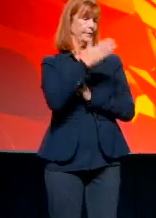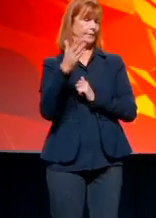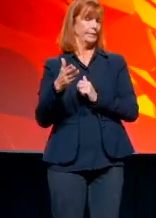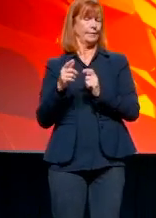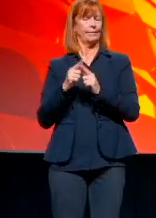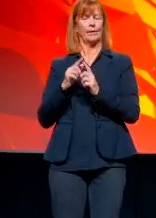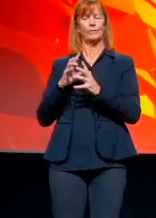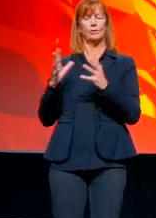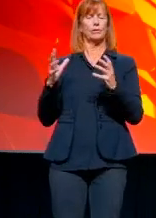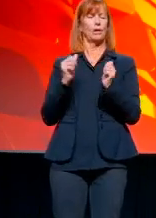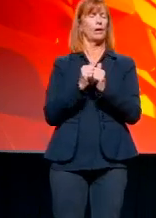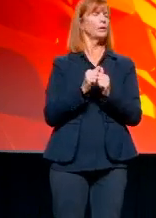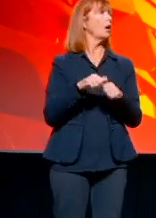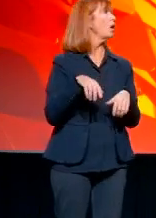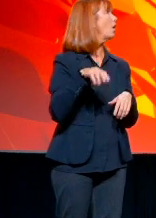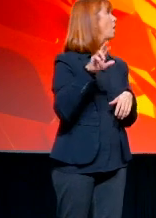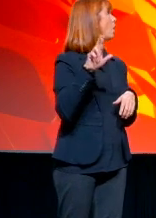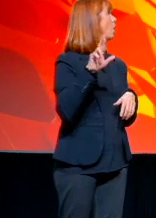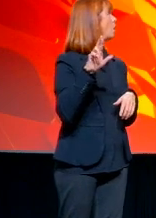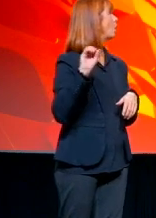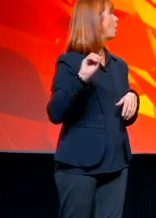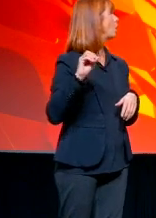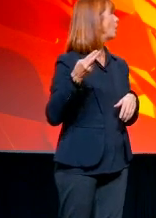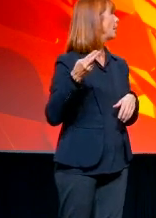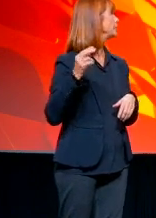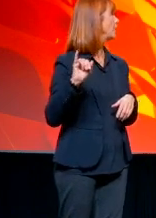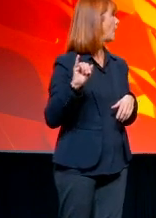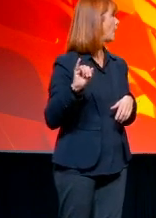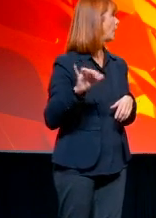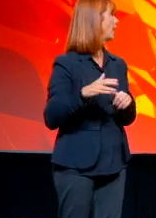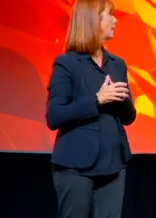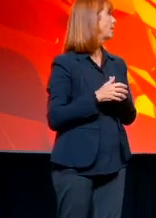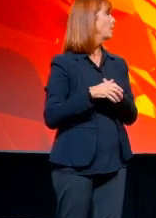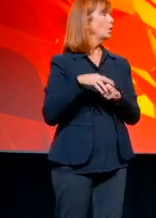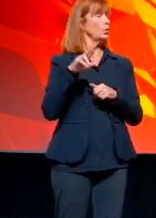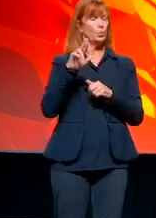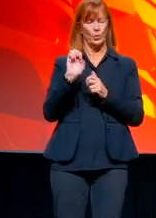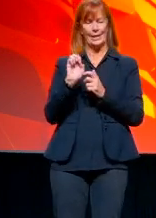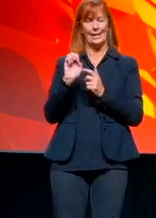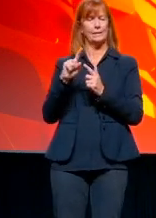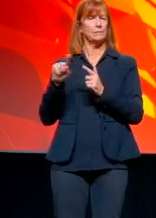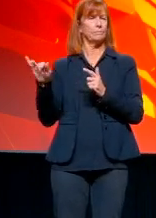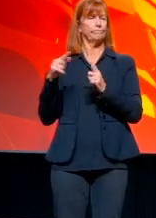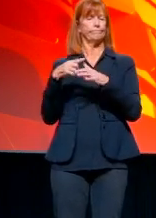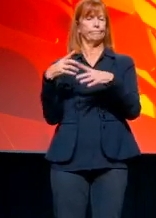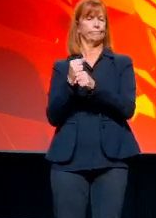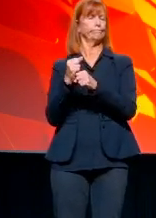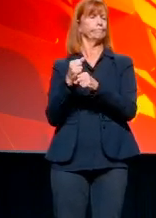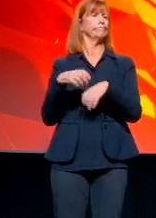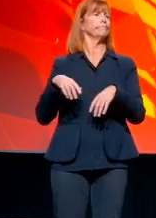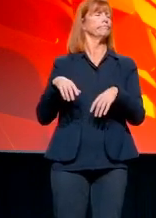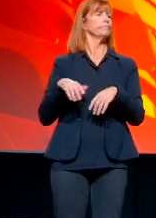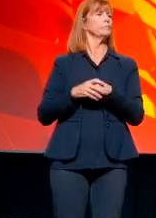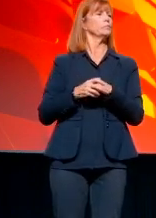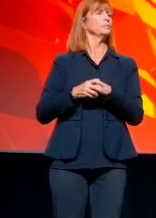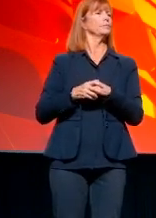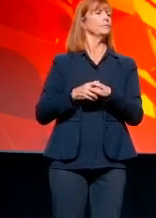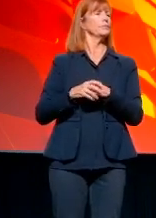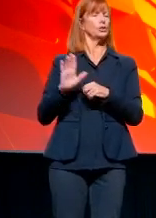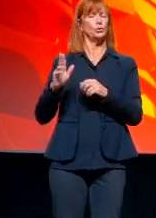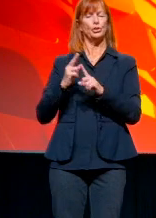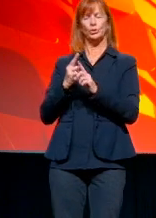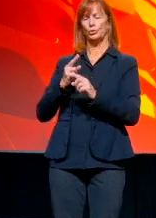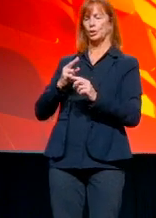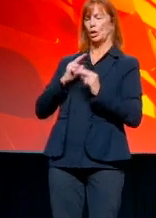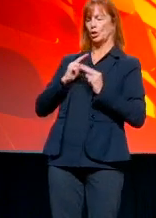which stands for reinforcement learning from human feedback, right? So you let the model like generate different answers, and then like so you use like human preference